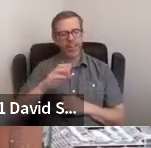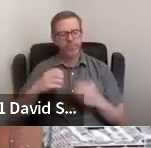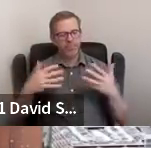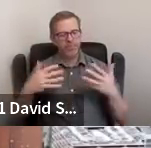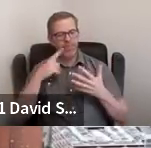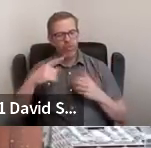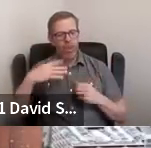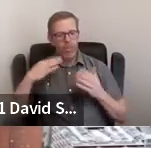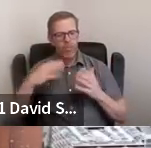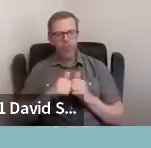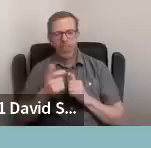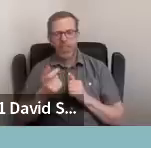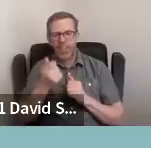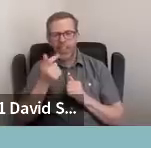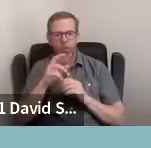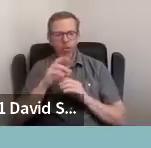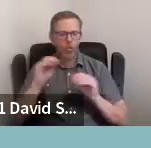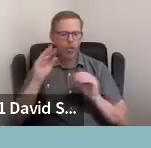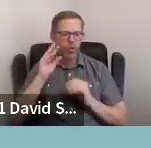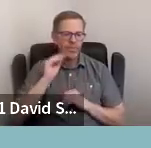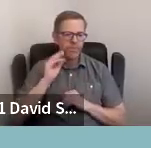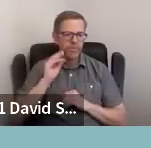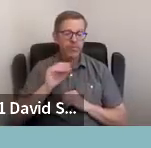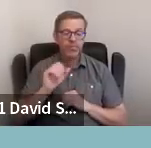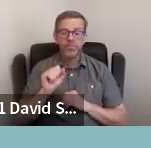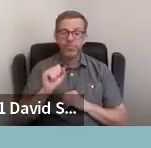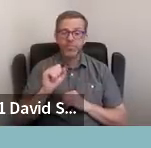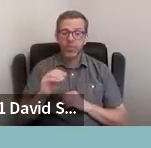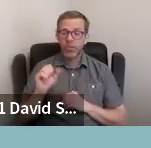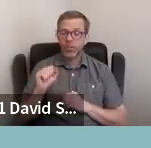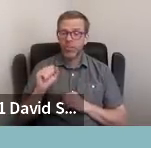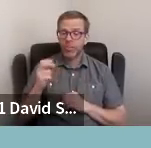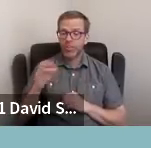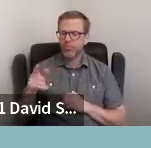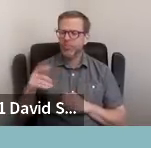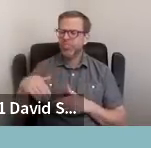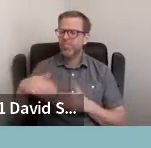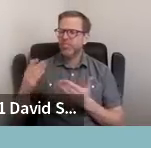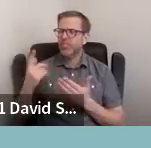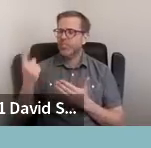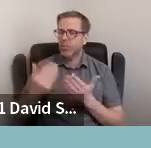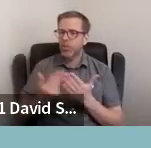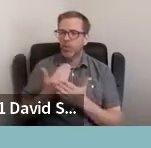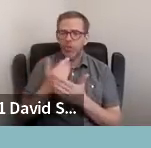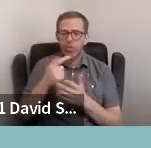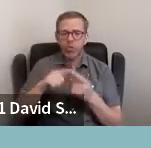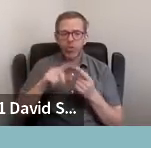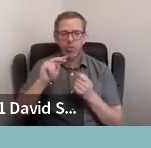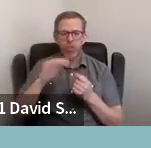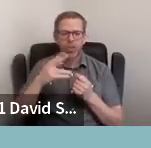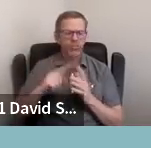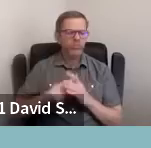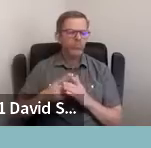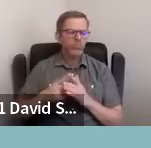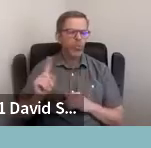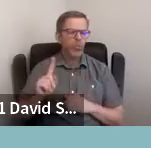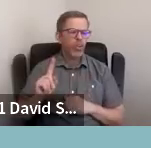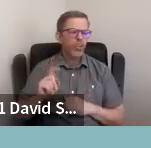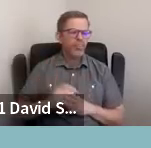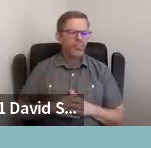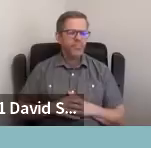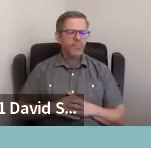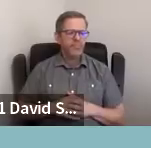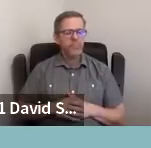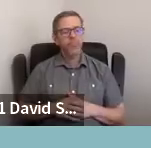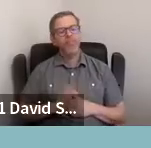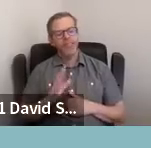applicants with little or no experience. So Sherry, what do you suggest someone new to working with NIH start? Well, I